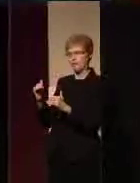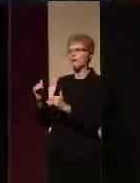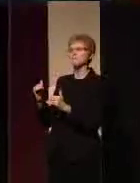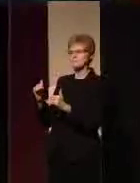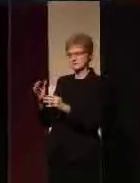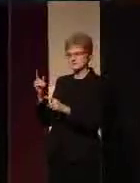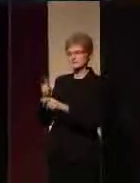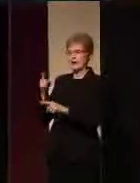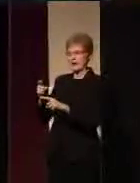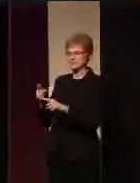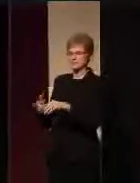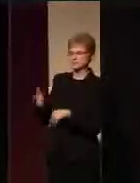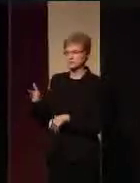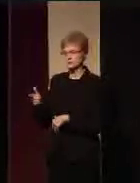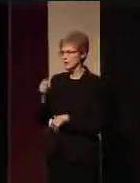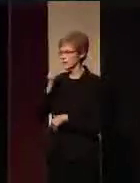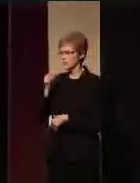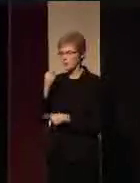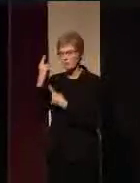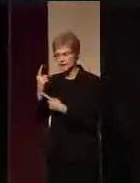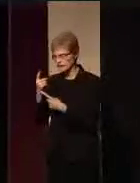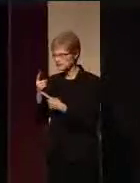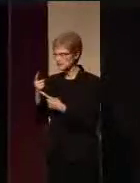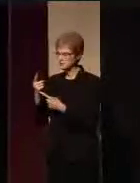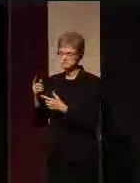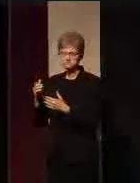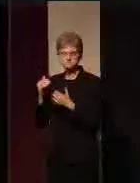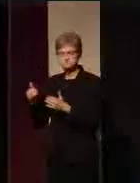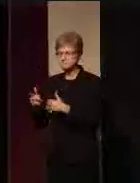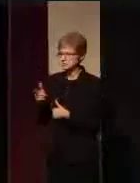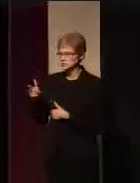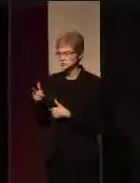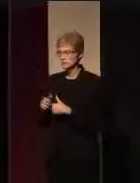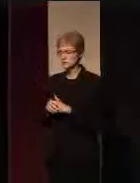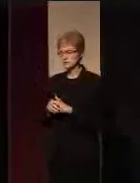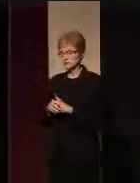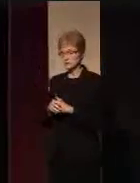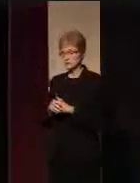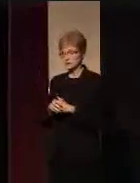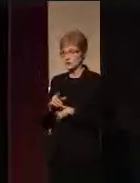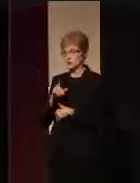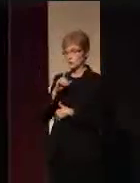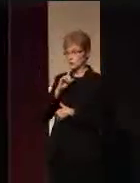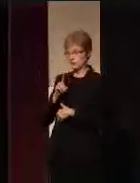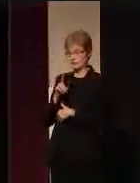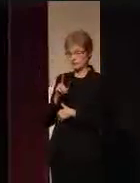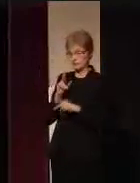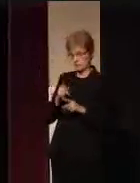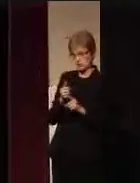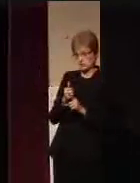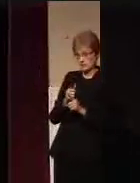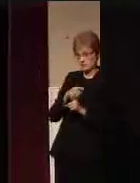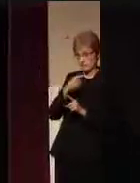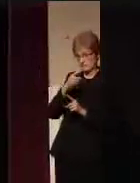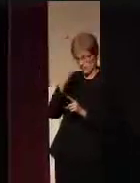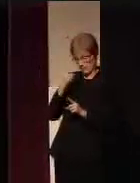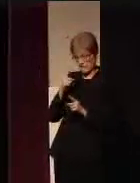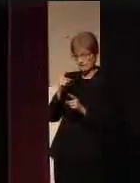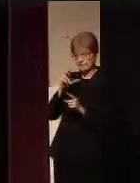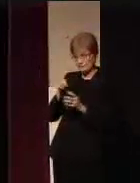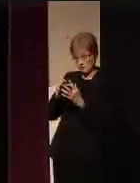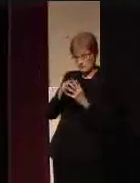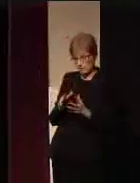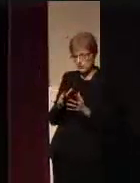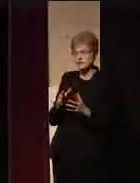shoot." That trend held true even when the participants themselves were African-American. All of